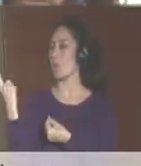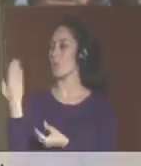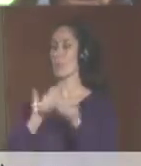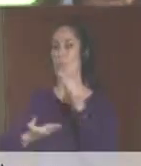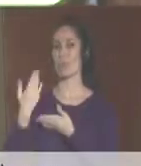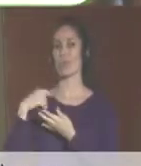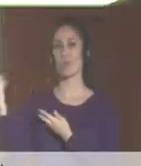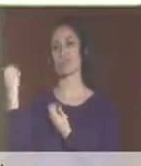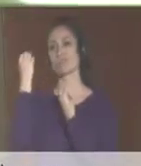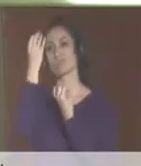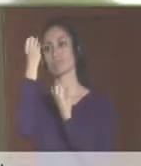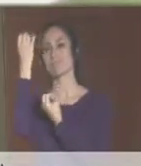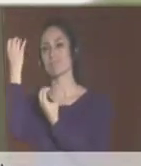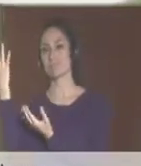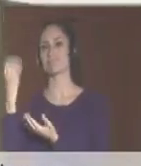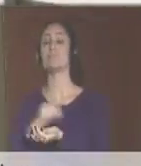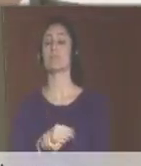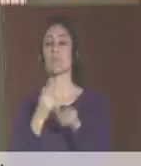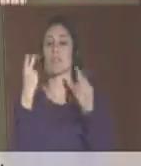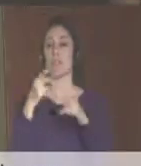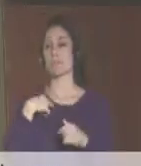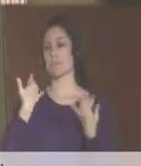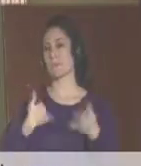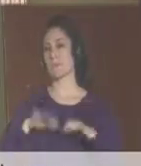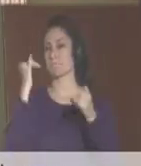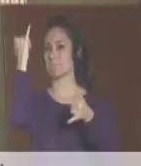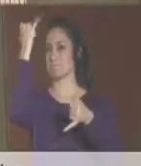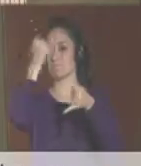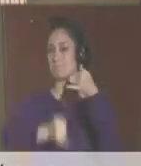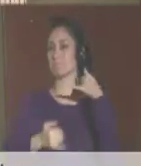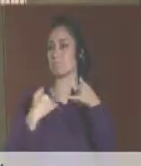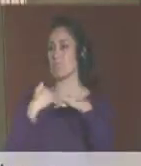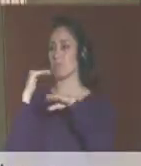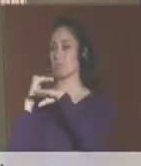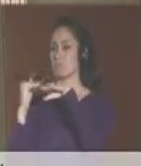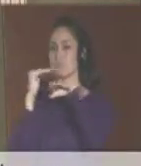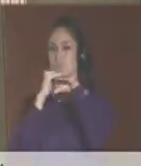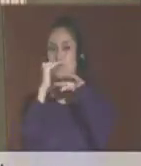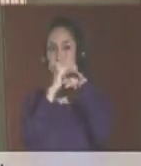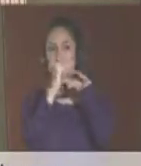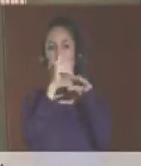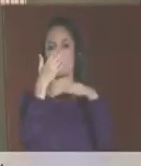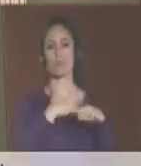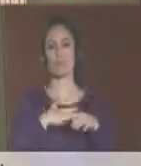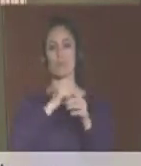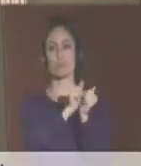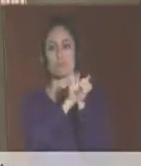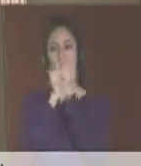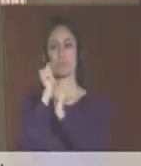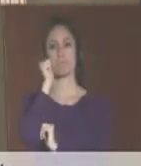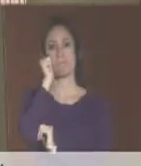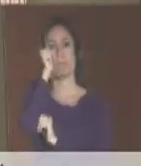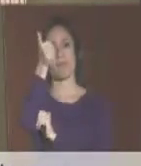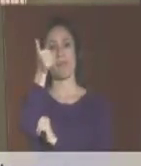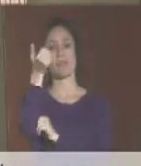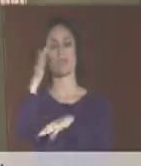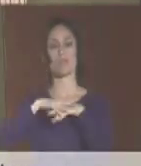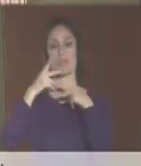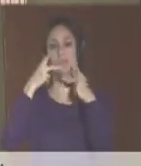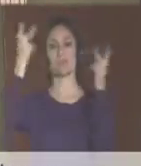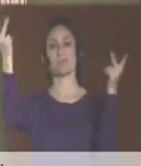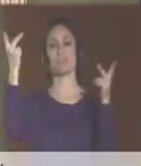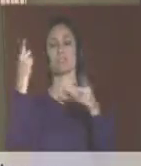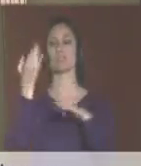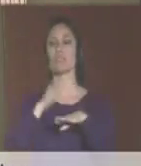I would like to thank you for participating here, the public, and we would like to conclude by inviting you to please join us